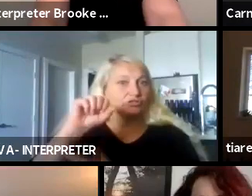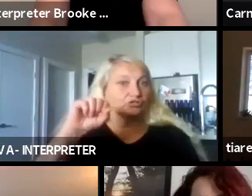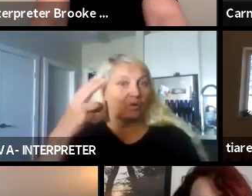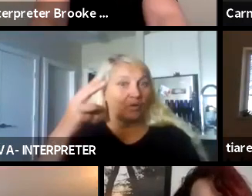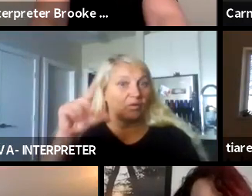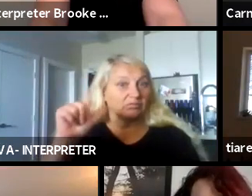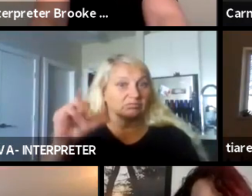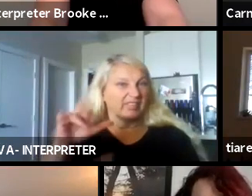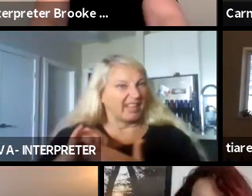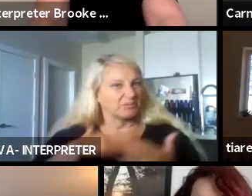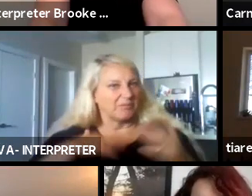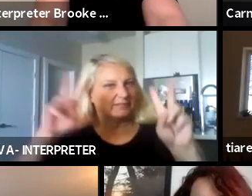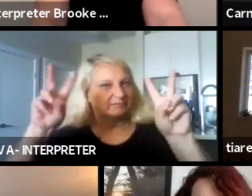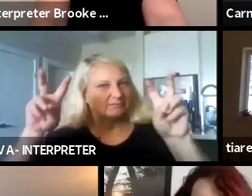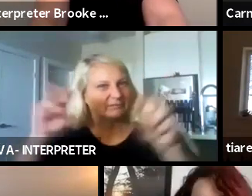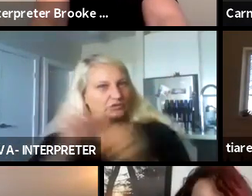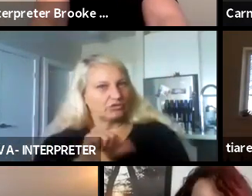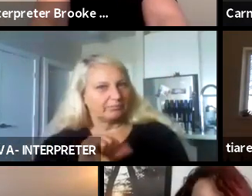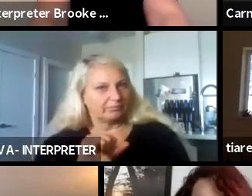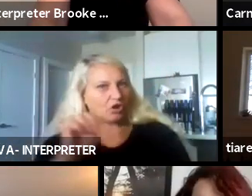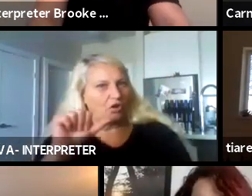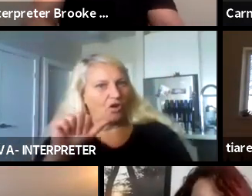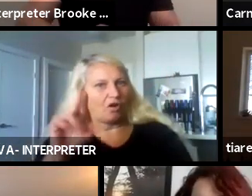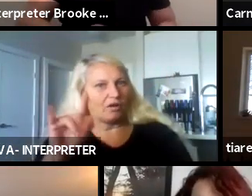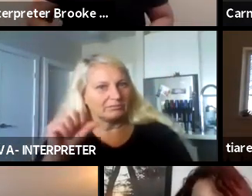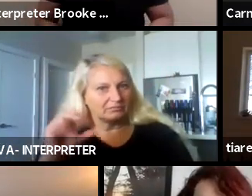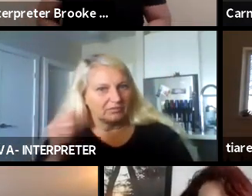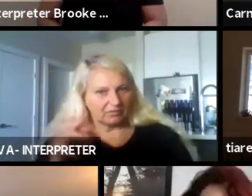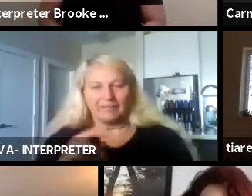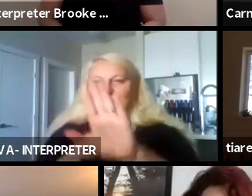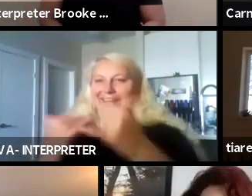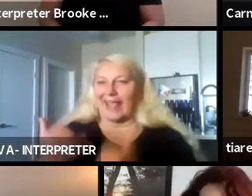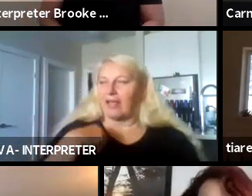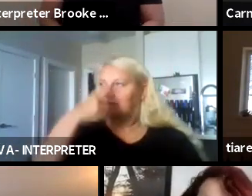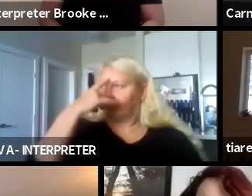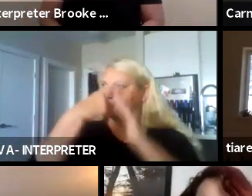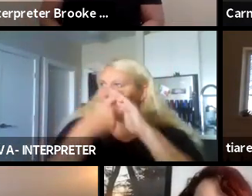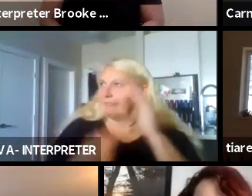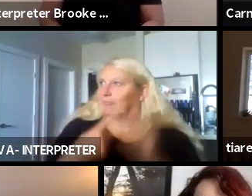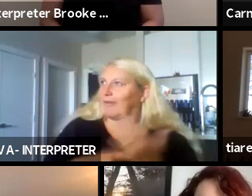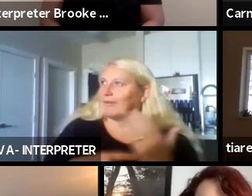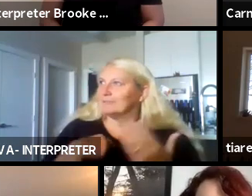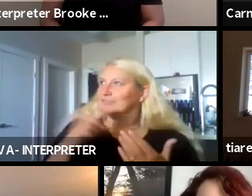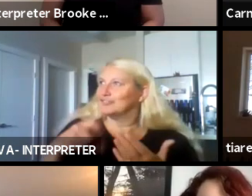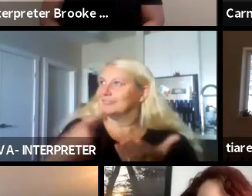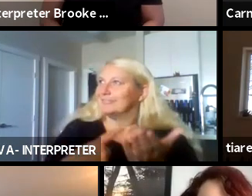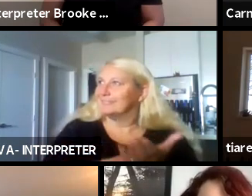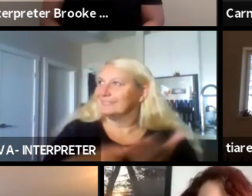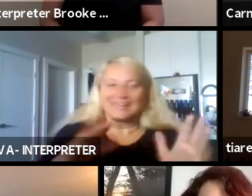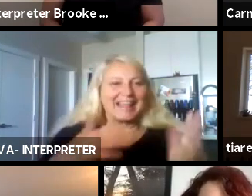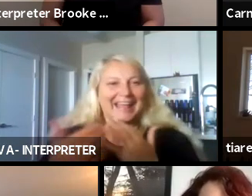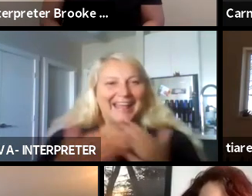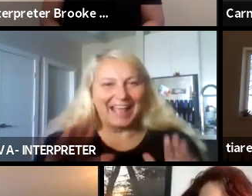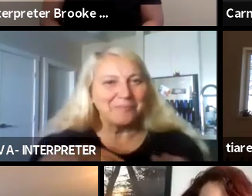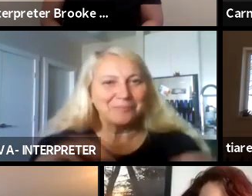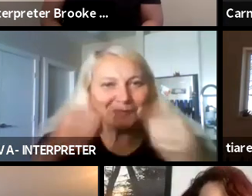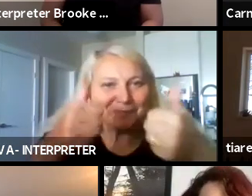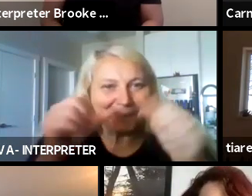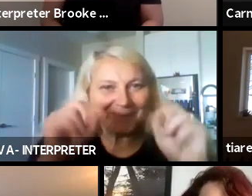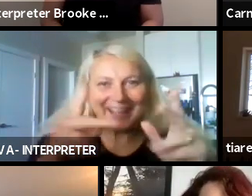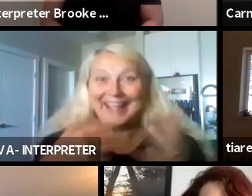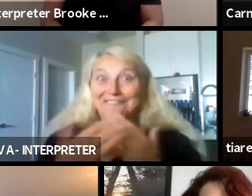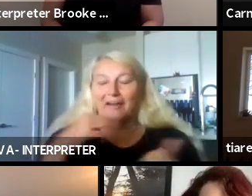like, already I've forgotten exactly what I was supposed to be talking about. I'm doing okay. Great. other than forgetting what I'm supposed to be